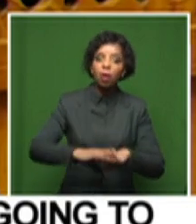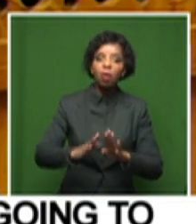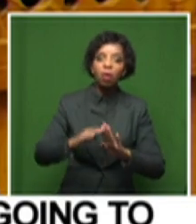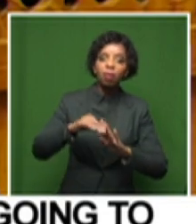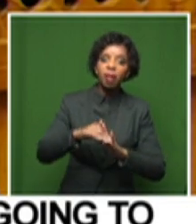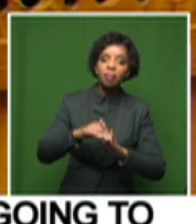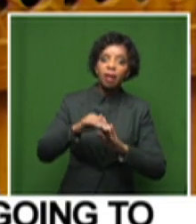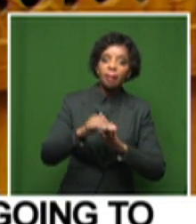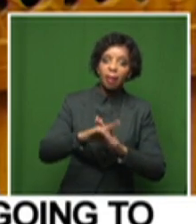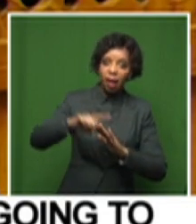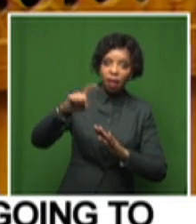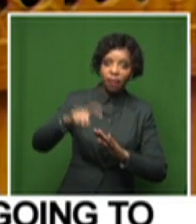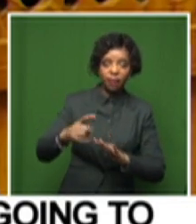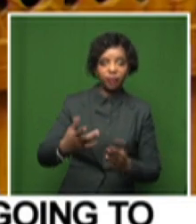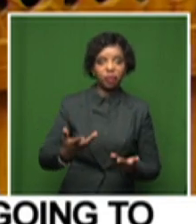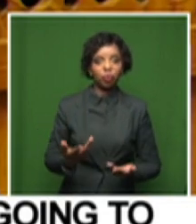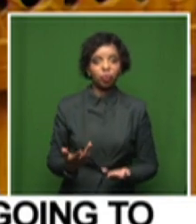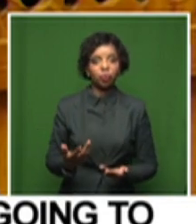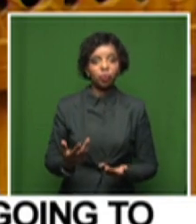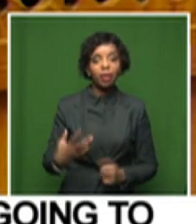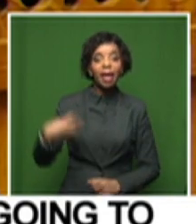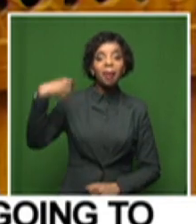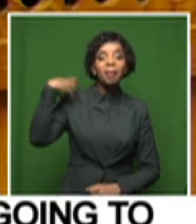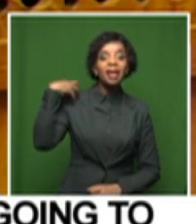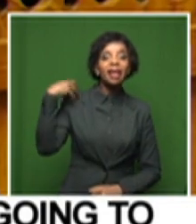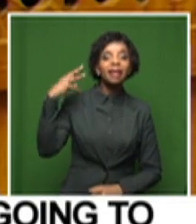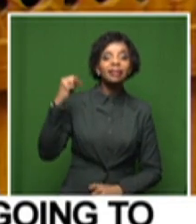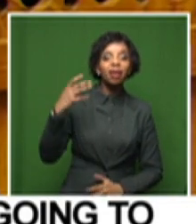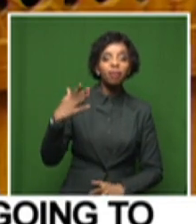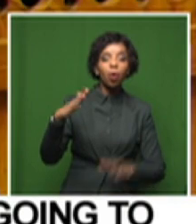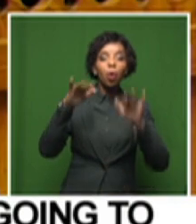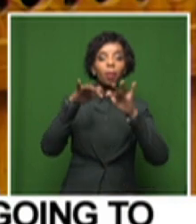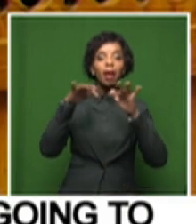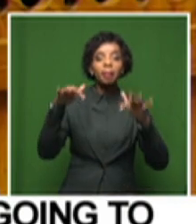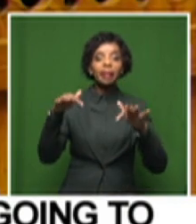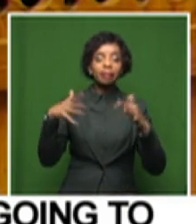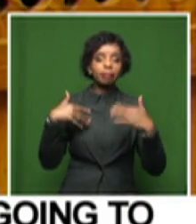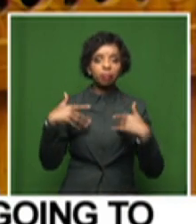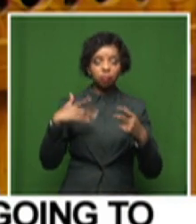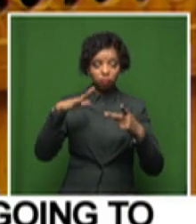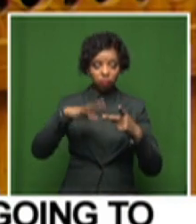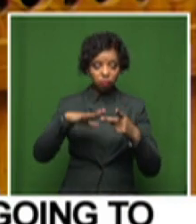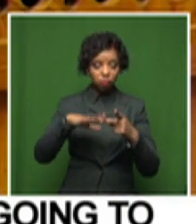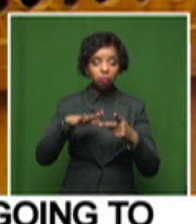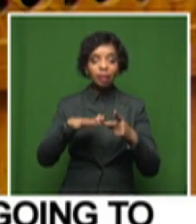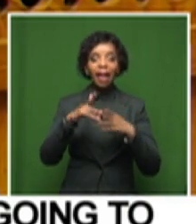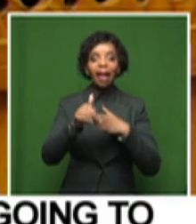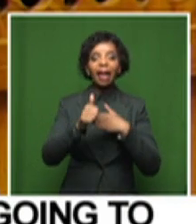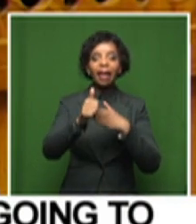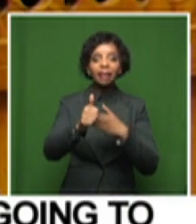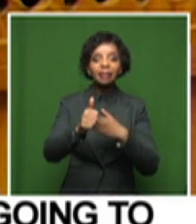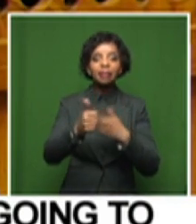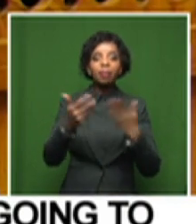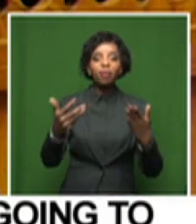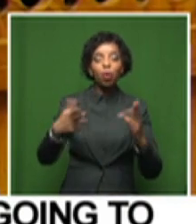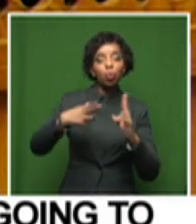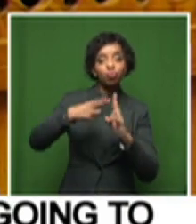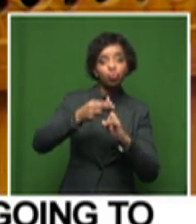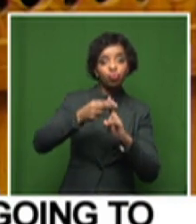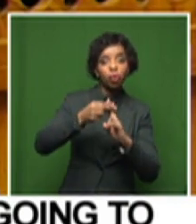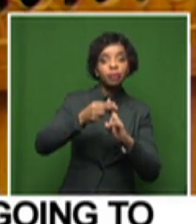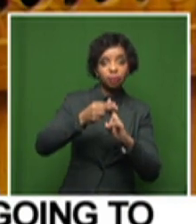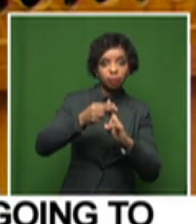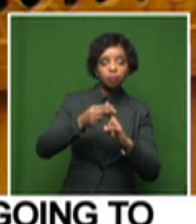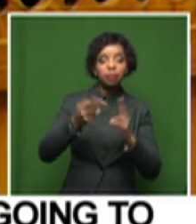Minister of the Department of Public Service and Administration and the leadership of the public service unions are meeting